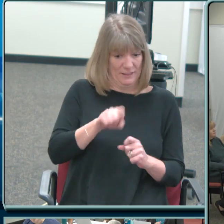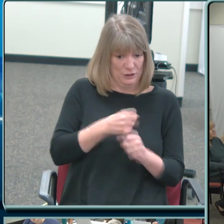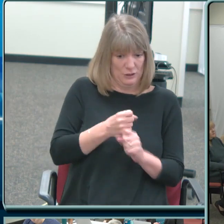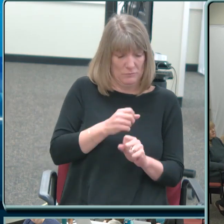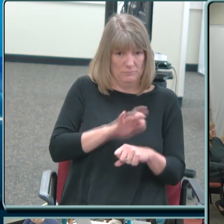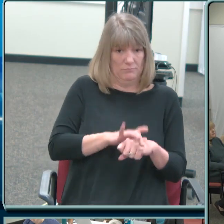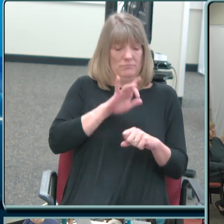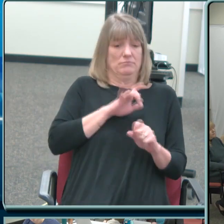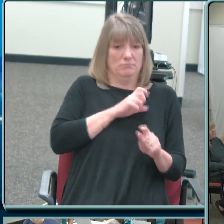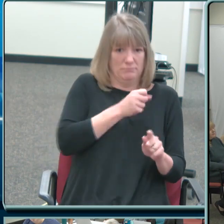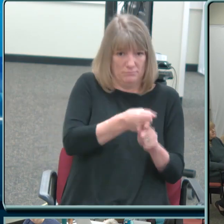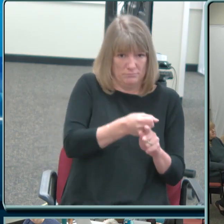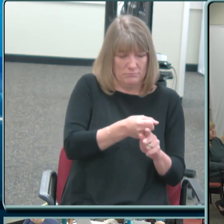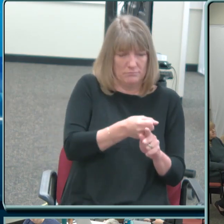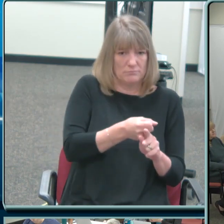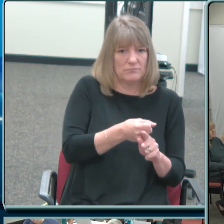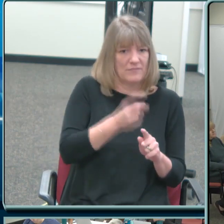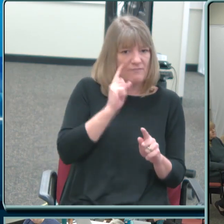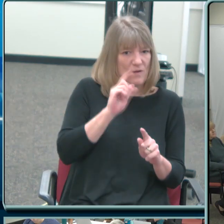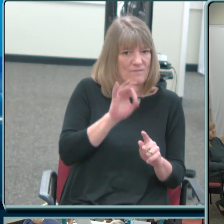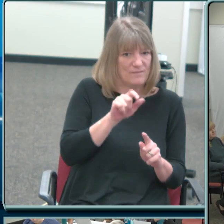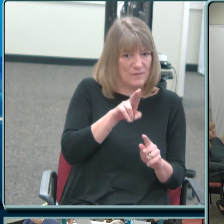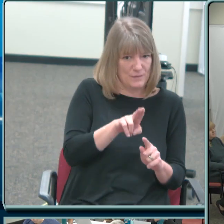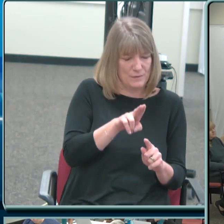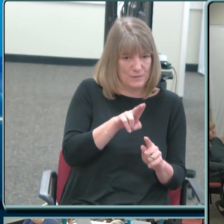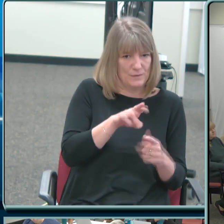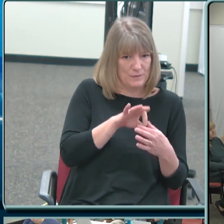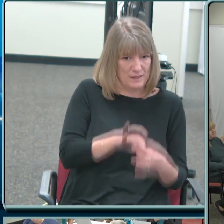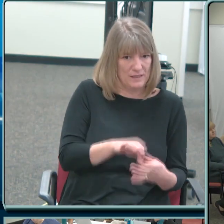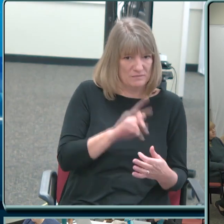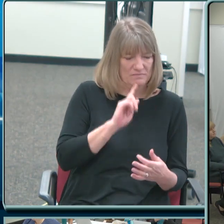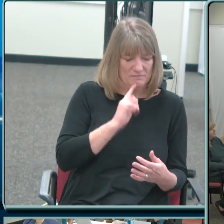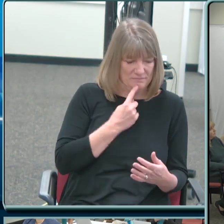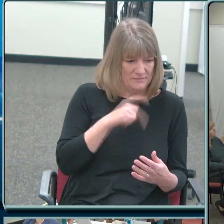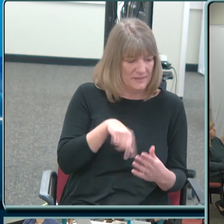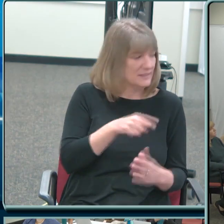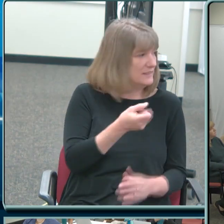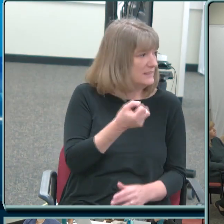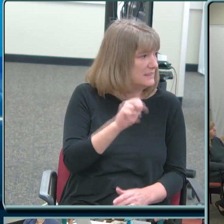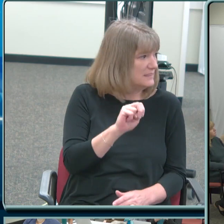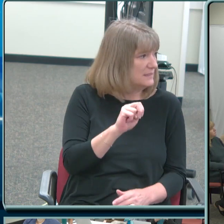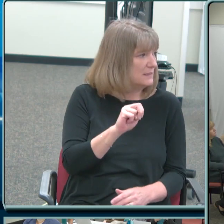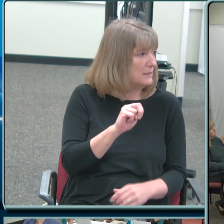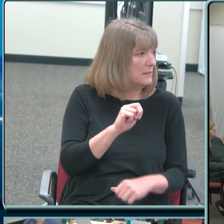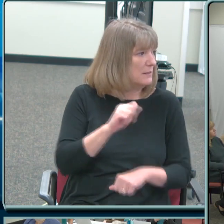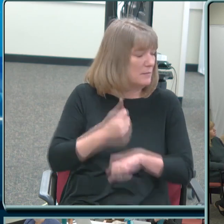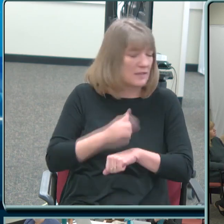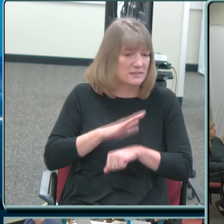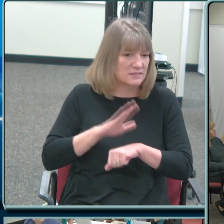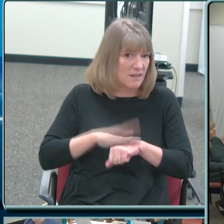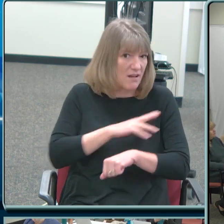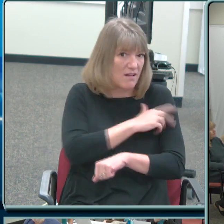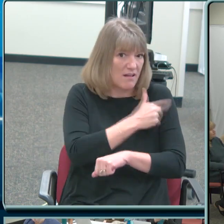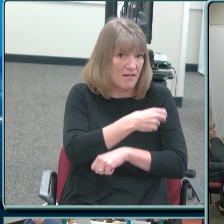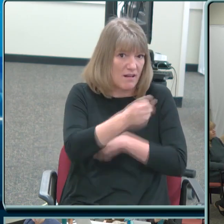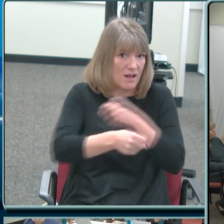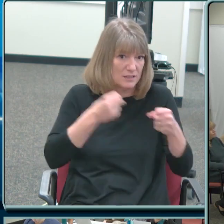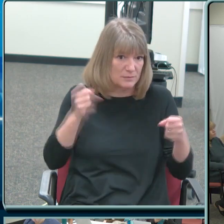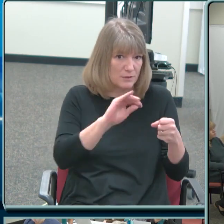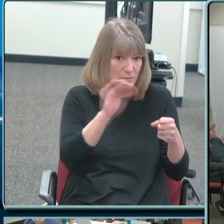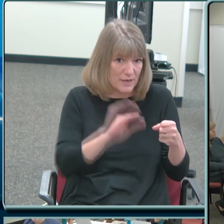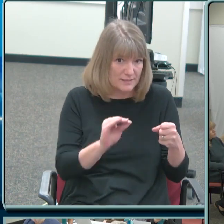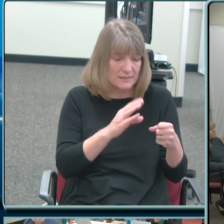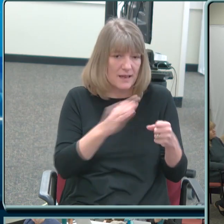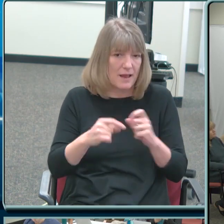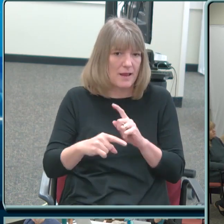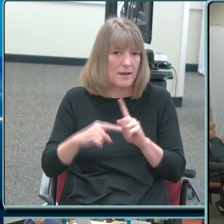Probably a pretty good punch for flu in terms of the severity of the season this year, based on our hospitalization rates and our percent positivity that